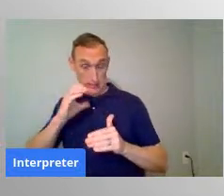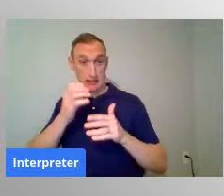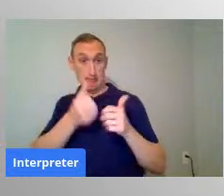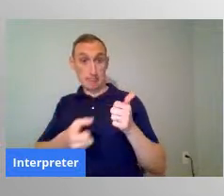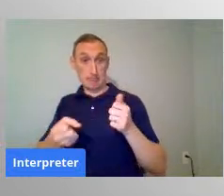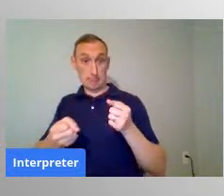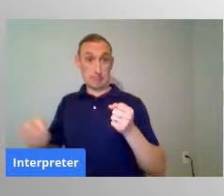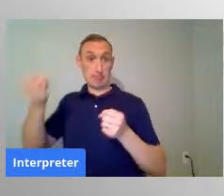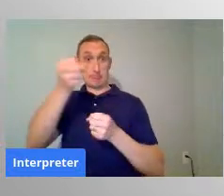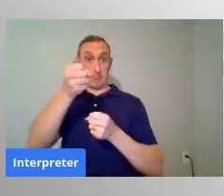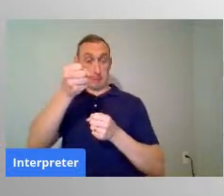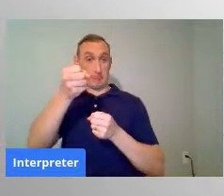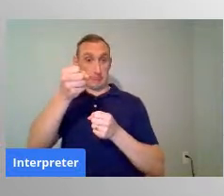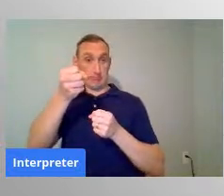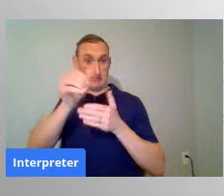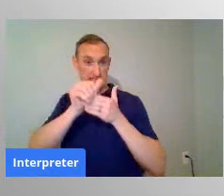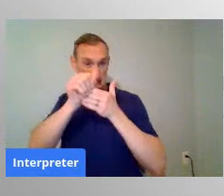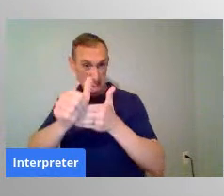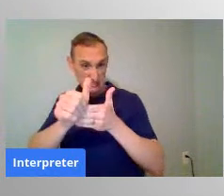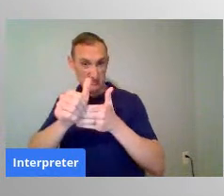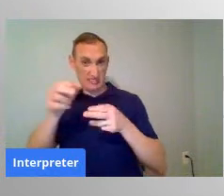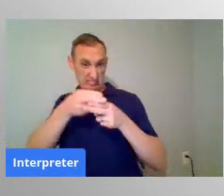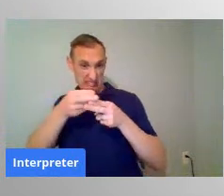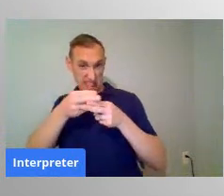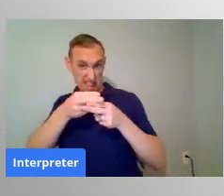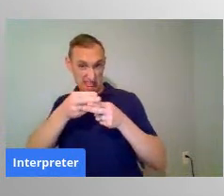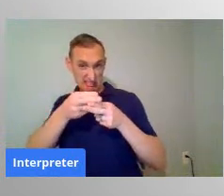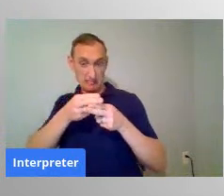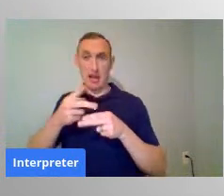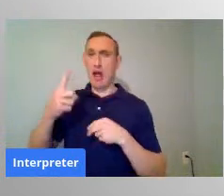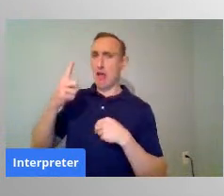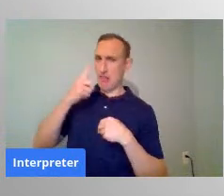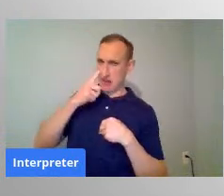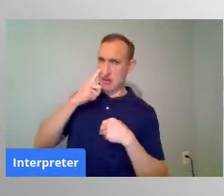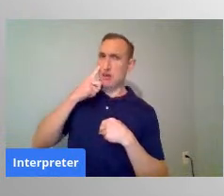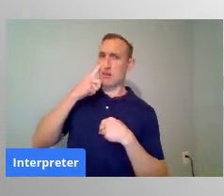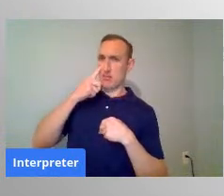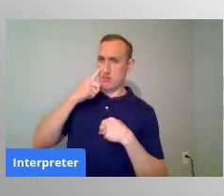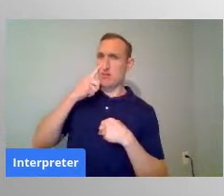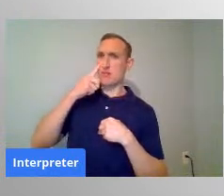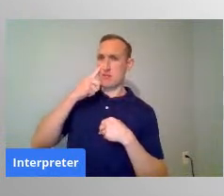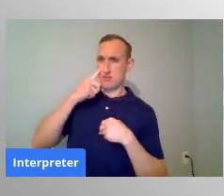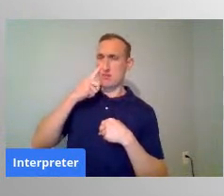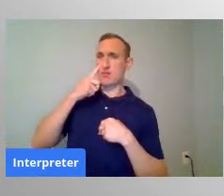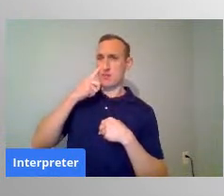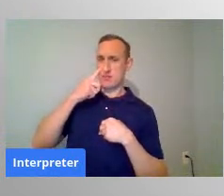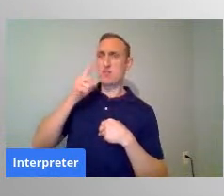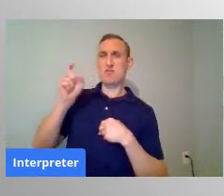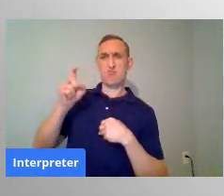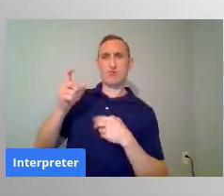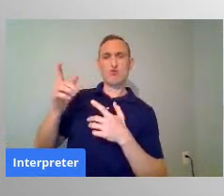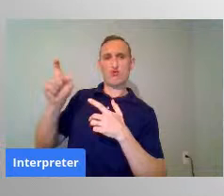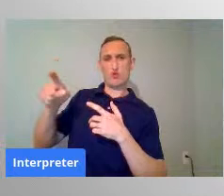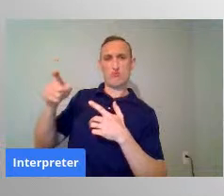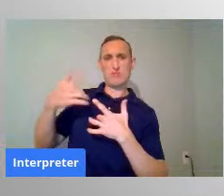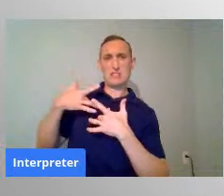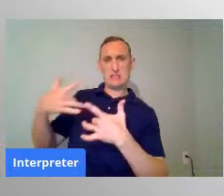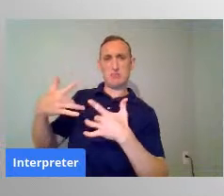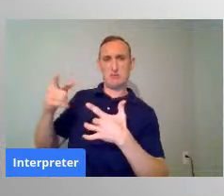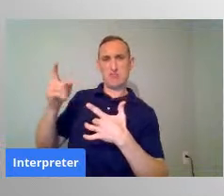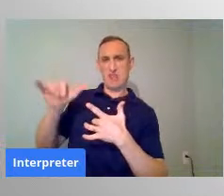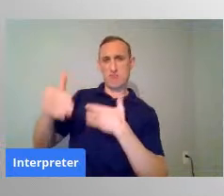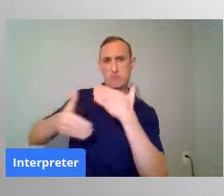temporary. And I think that's what Robert's Rules of Order would call us to do too, is, if I'm not mistaken. So yeah, I like